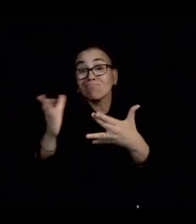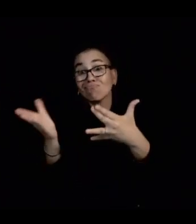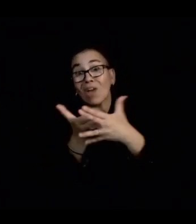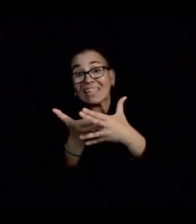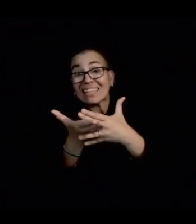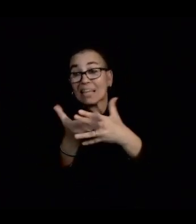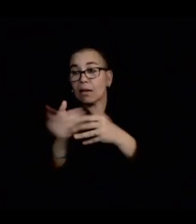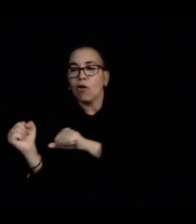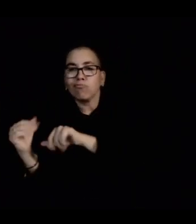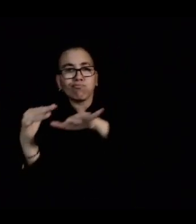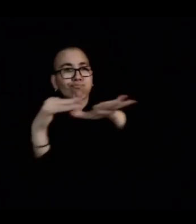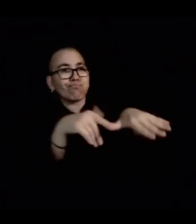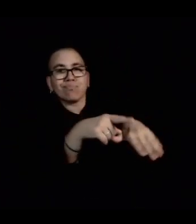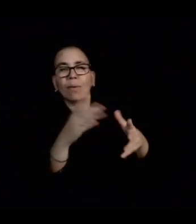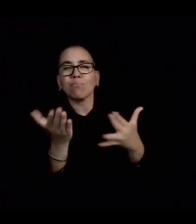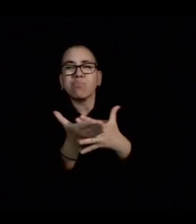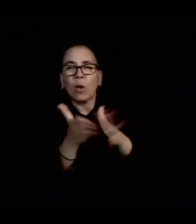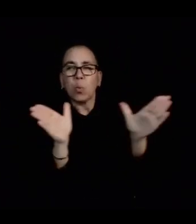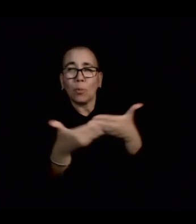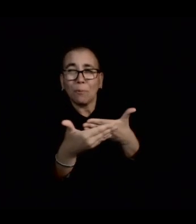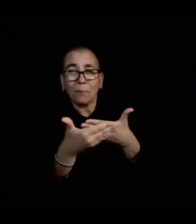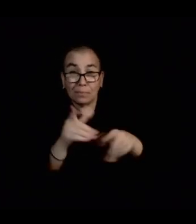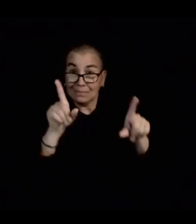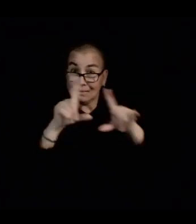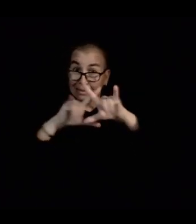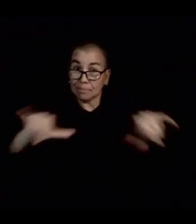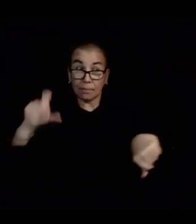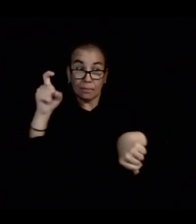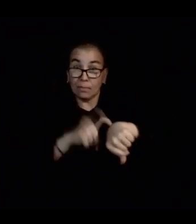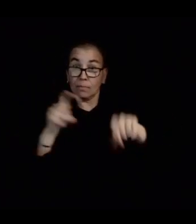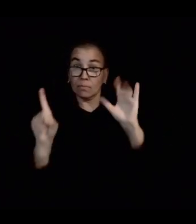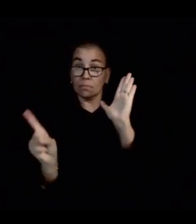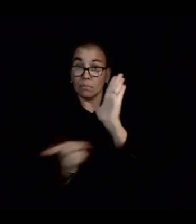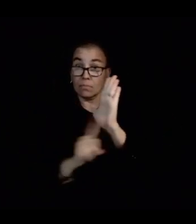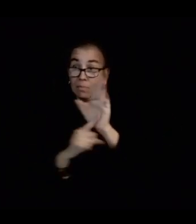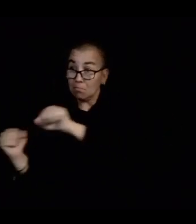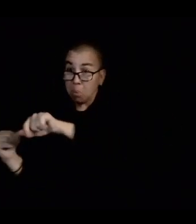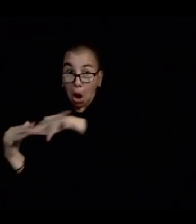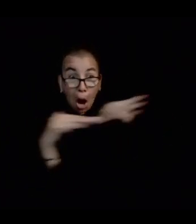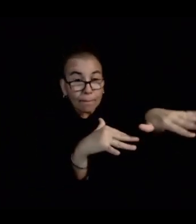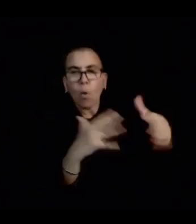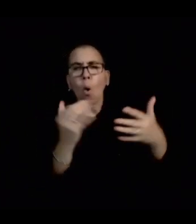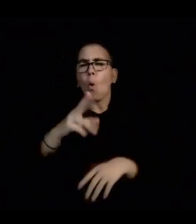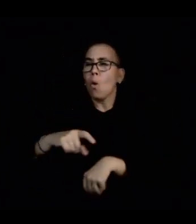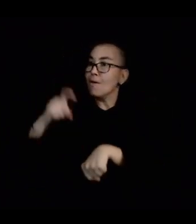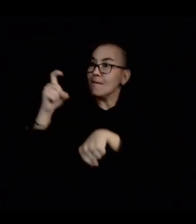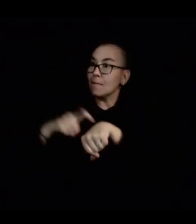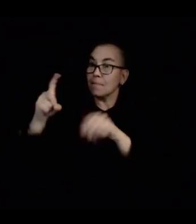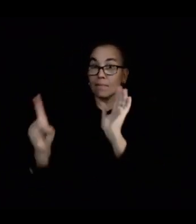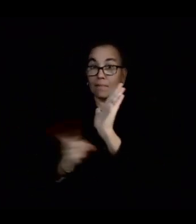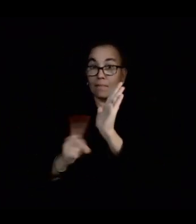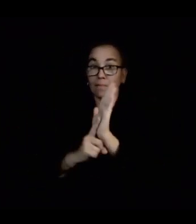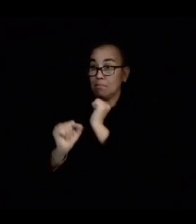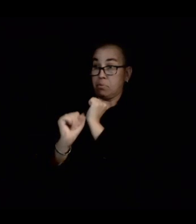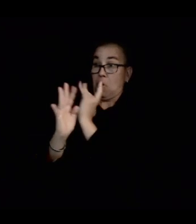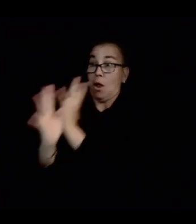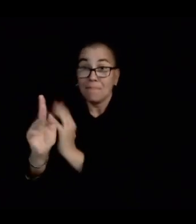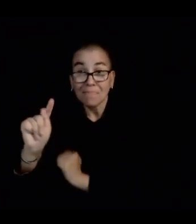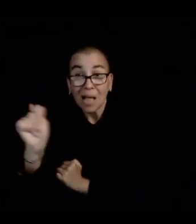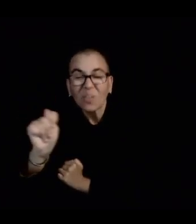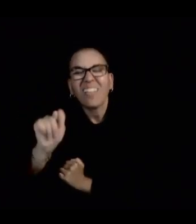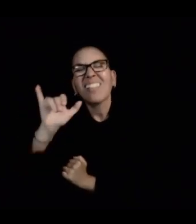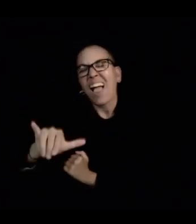using the restrooms, those kinds of things. So it's really just sort of talking through the workflow, seeing what the workflow looks like, and making